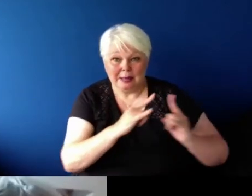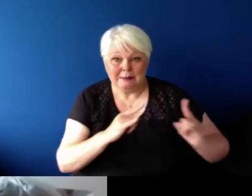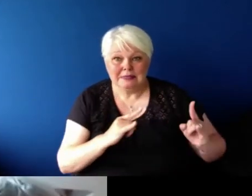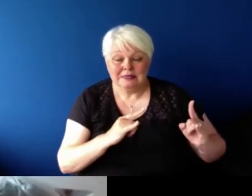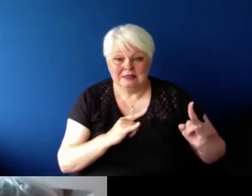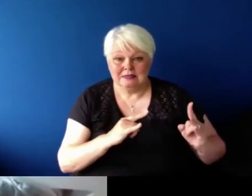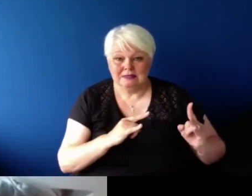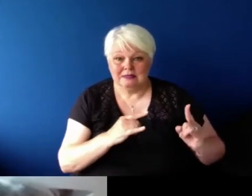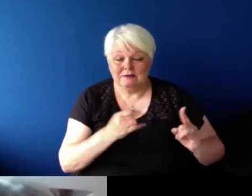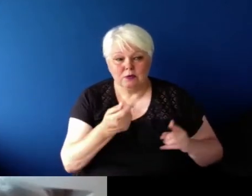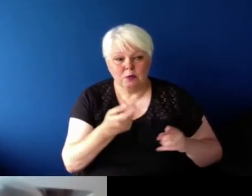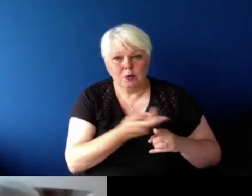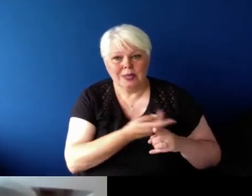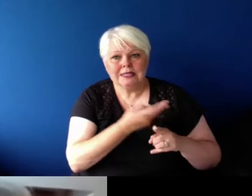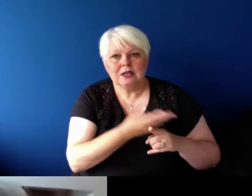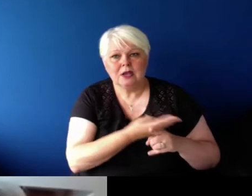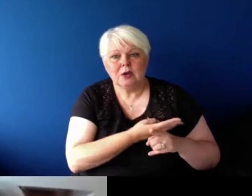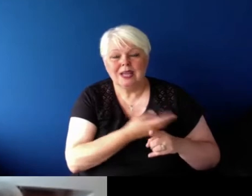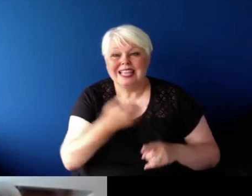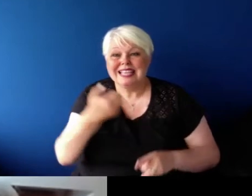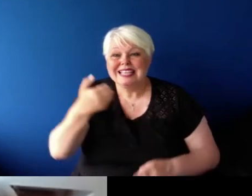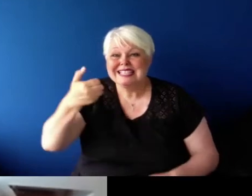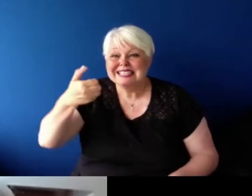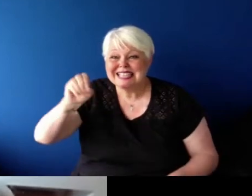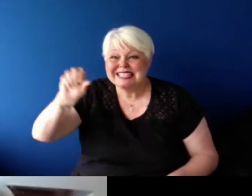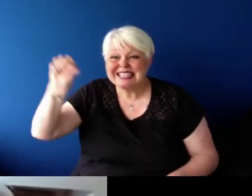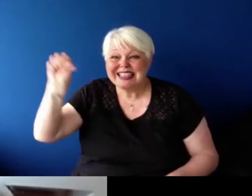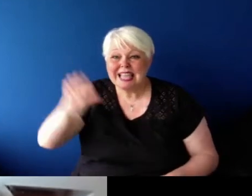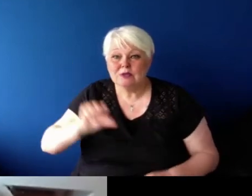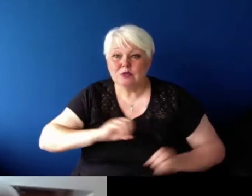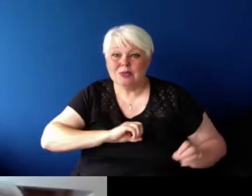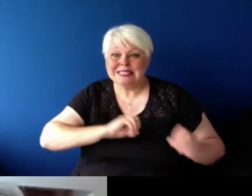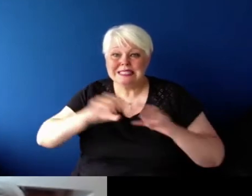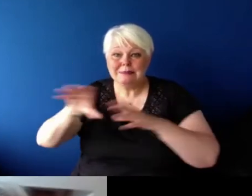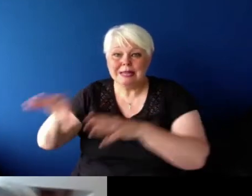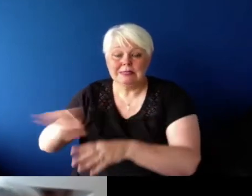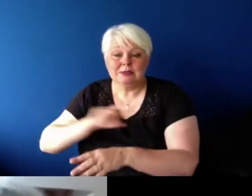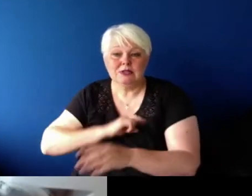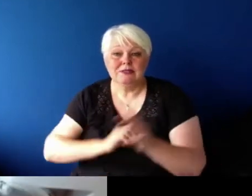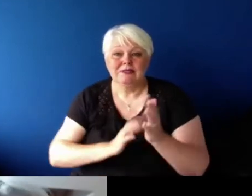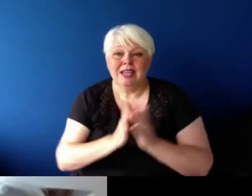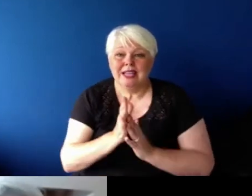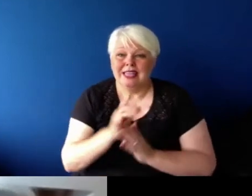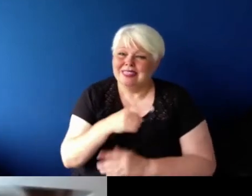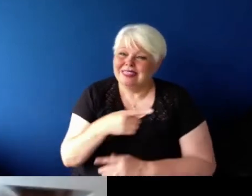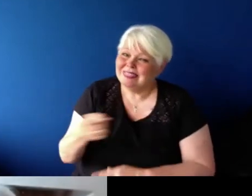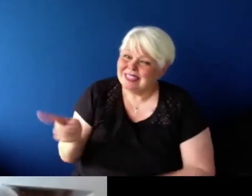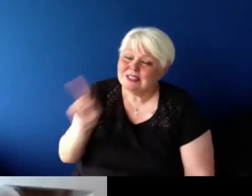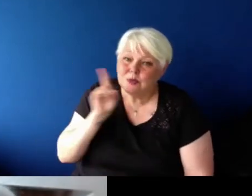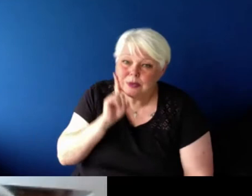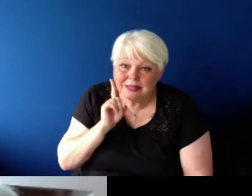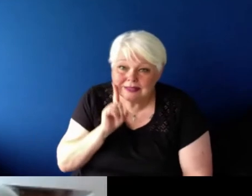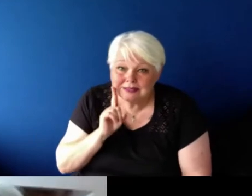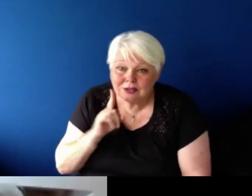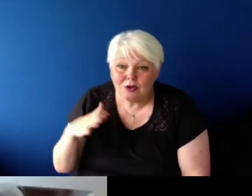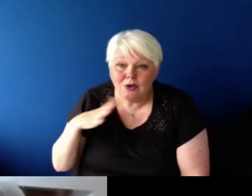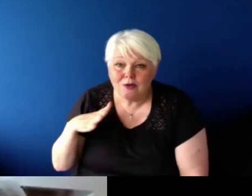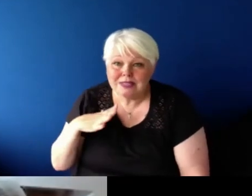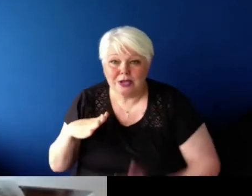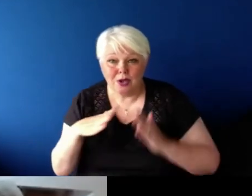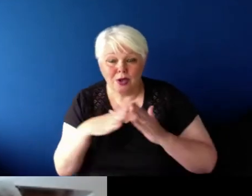a few weeks ago now. 60,000 of them were displaced because of the fire. And now, you know, these are women that have already lost their homes